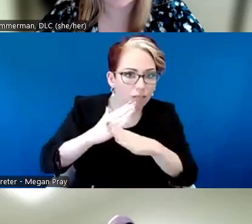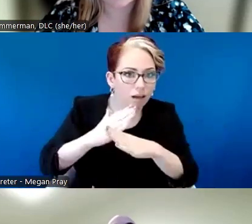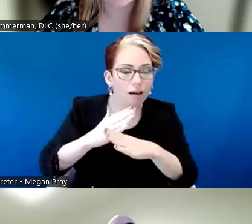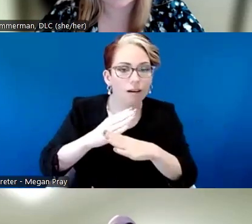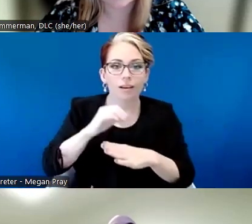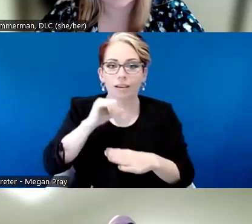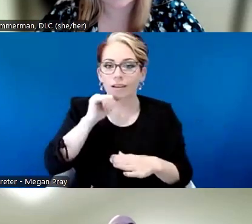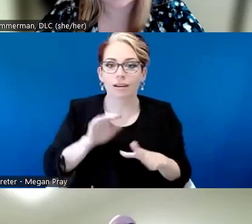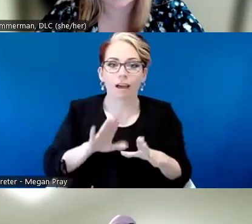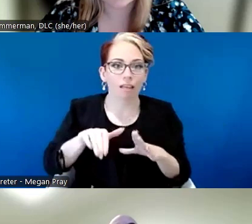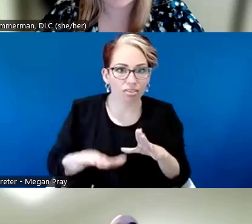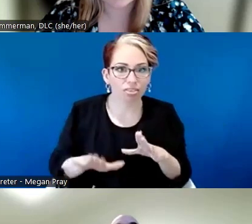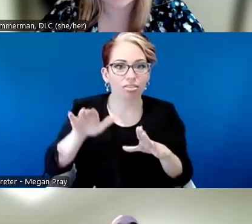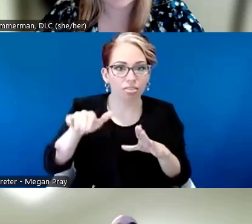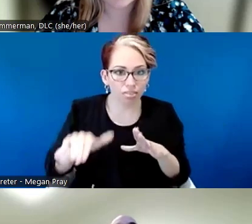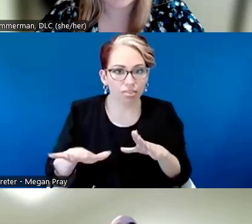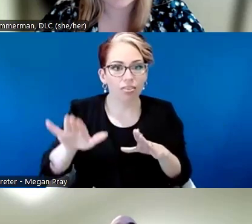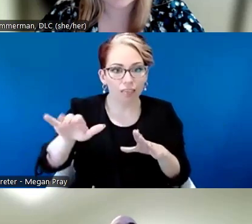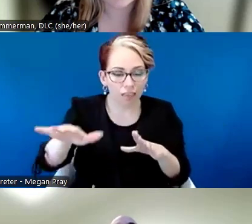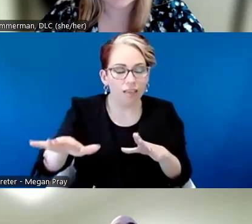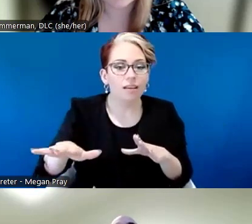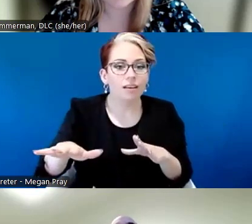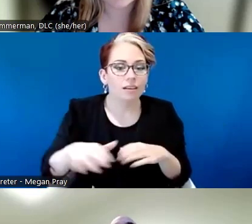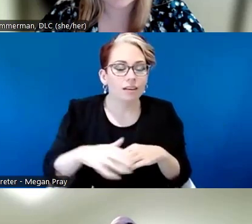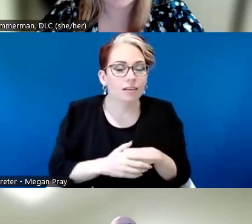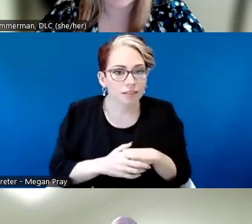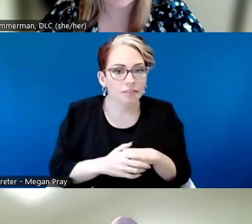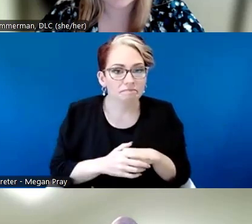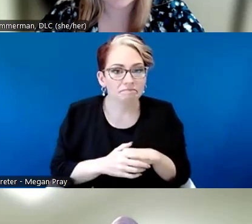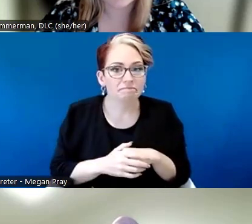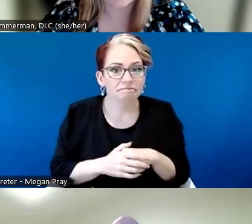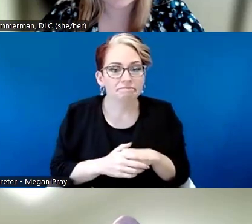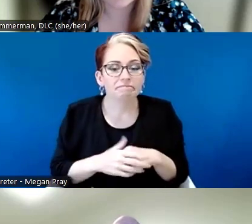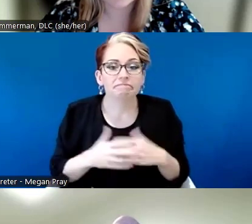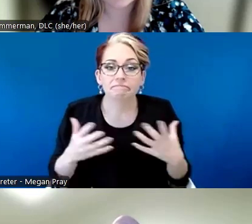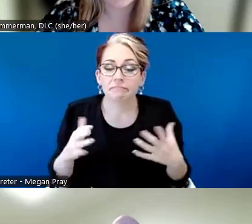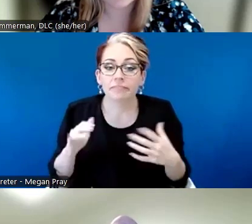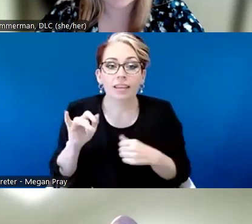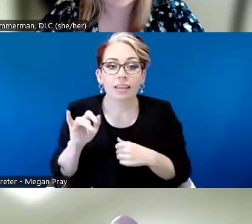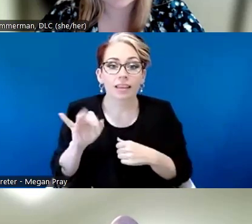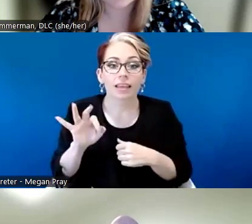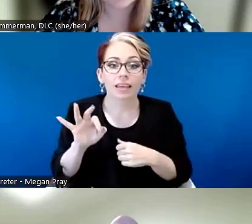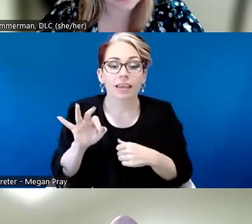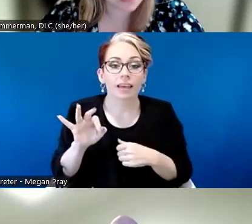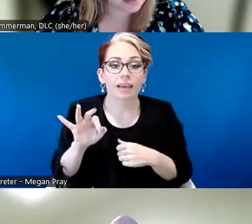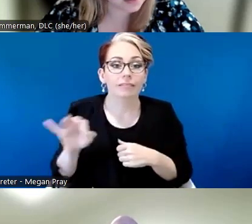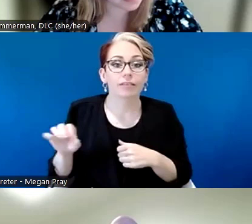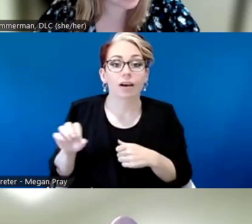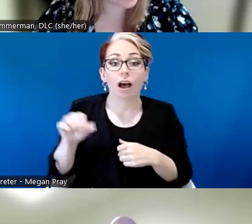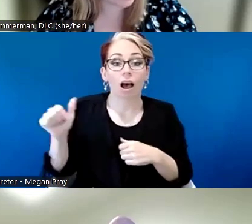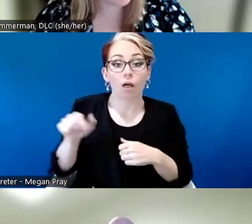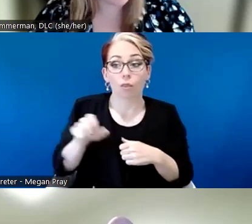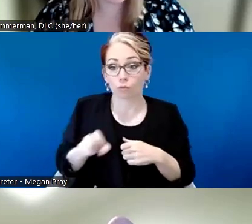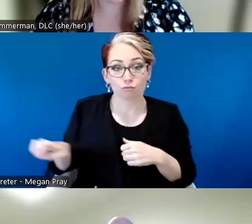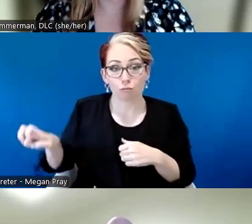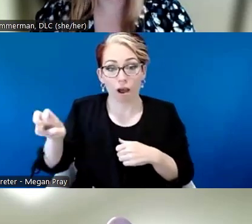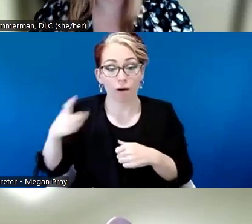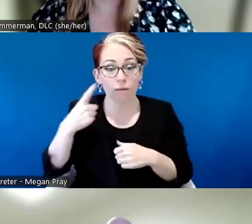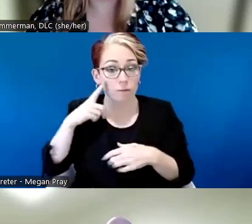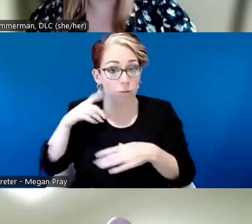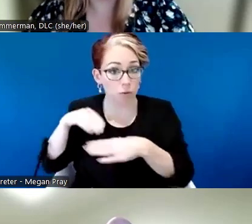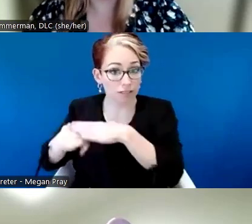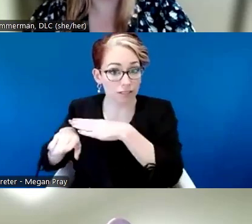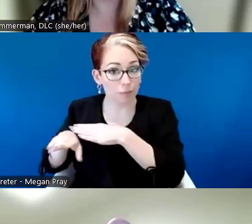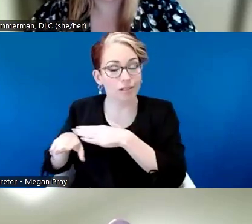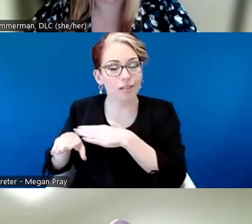changes in level. Again, if there is an alternate accessible entrance, it should be